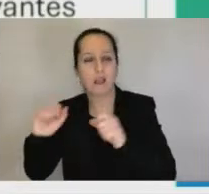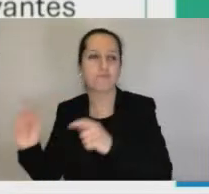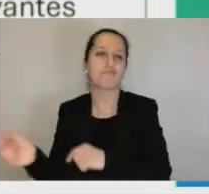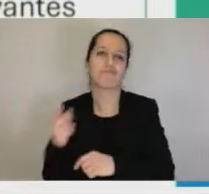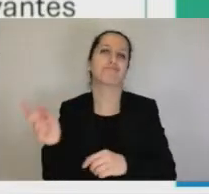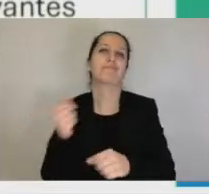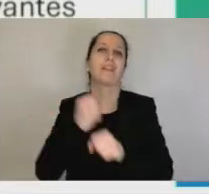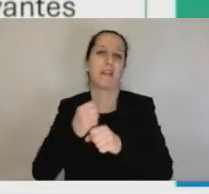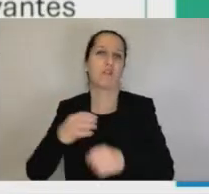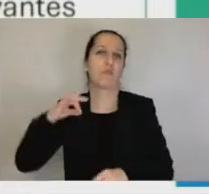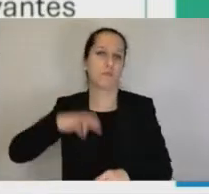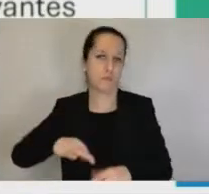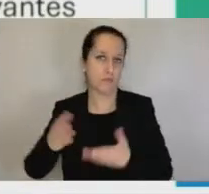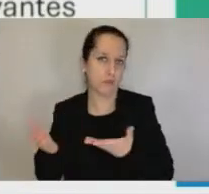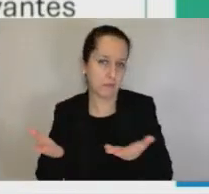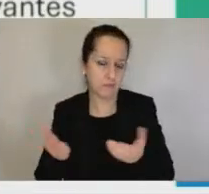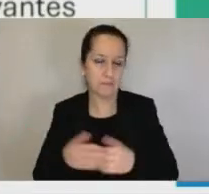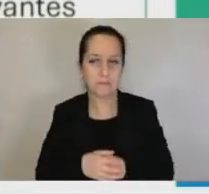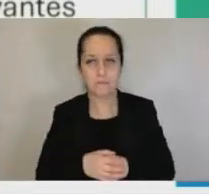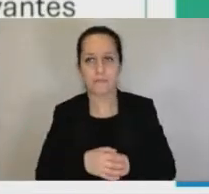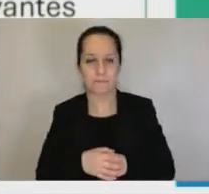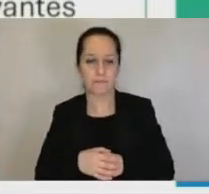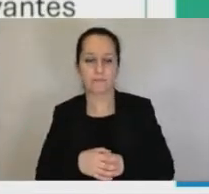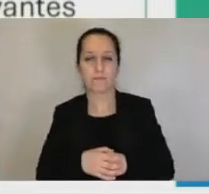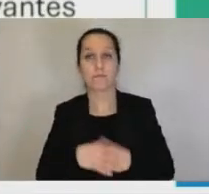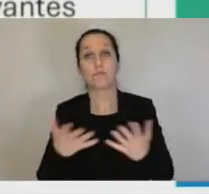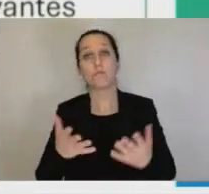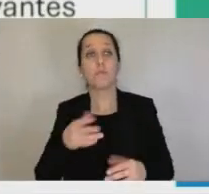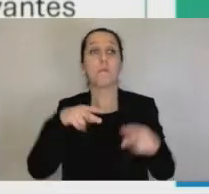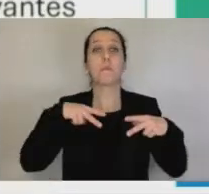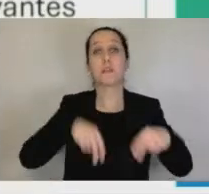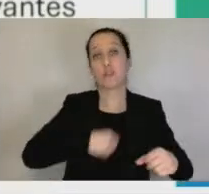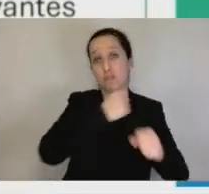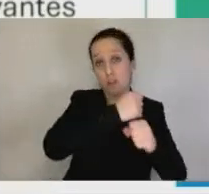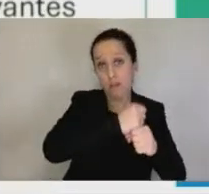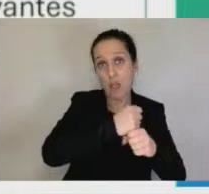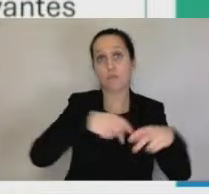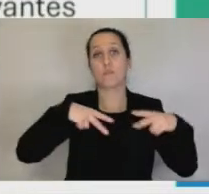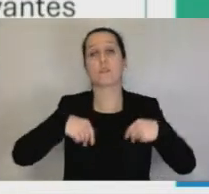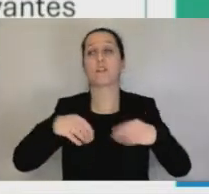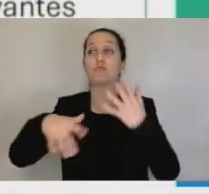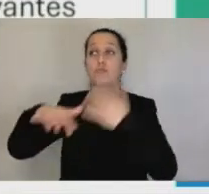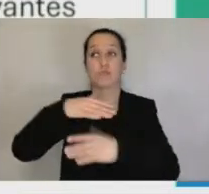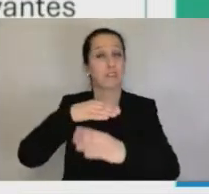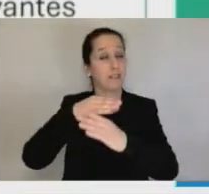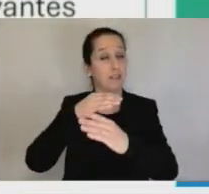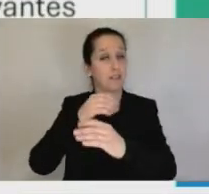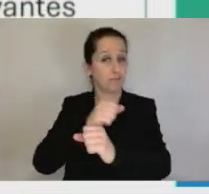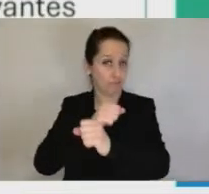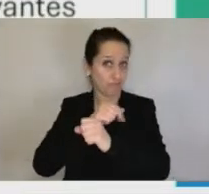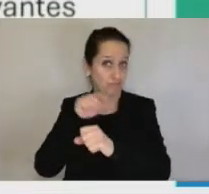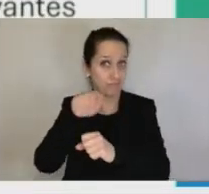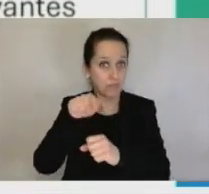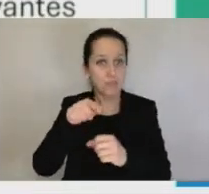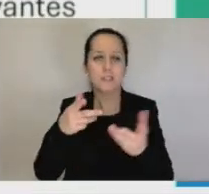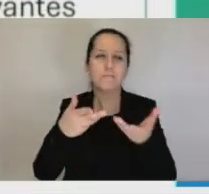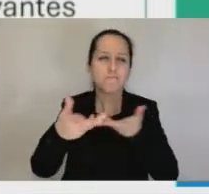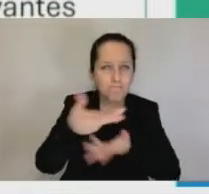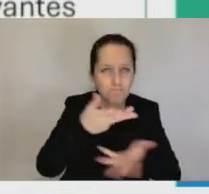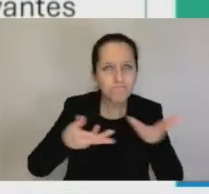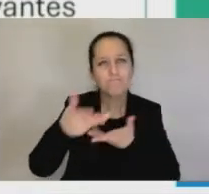An integration from between governments should be made in order to